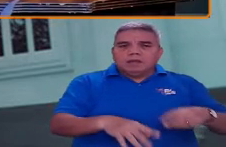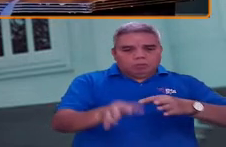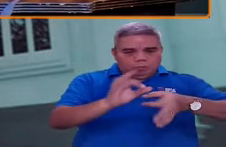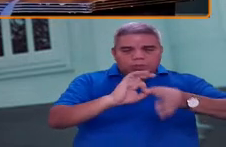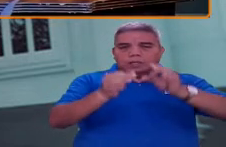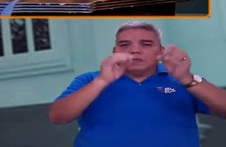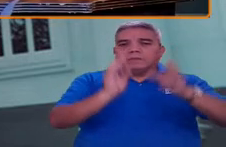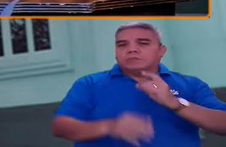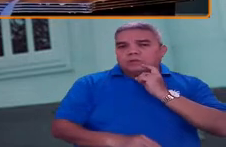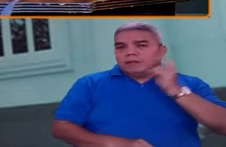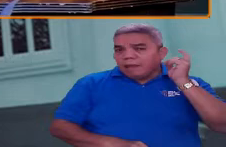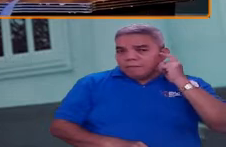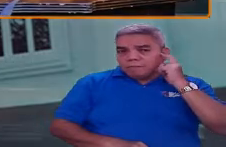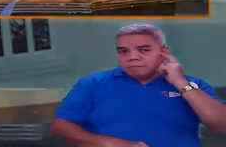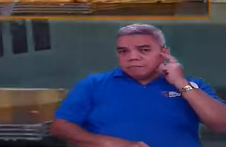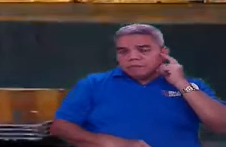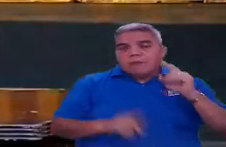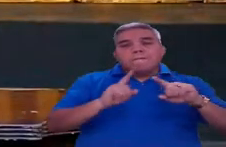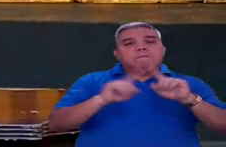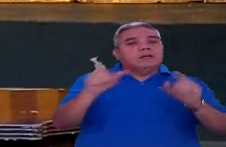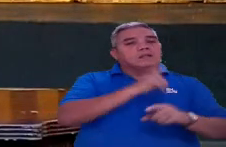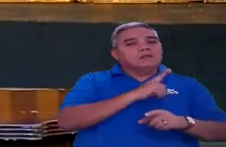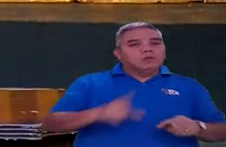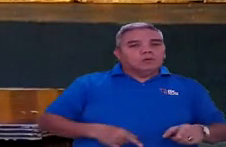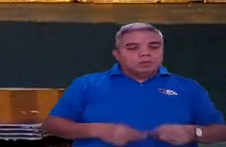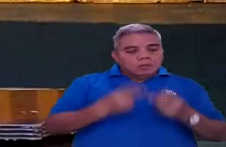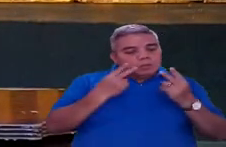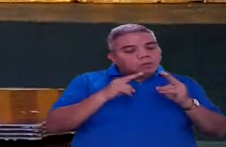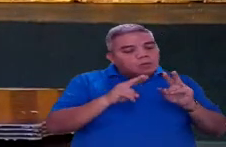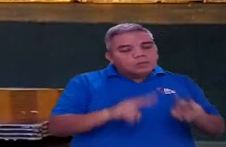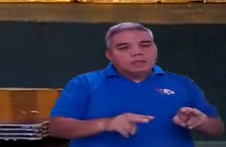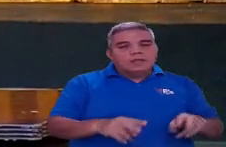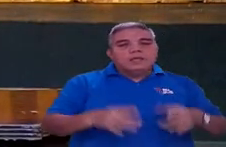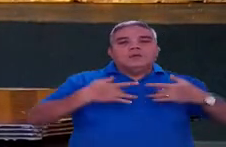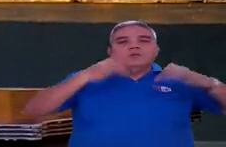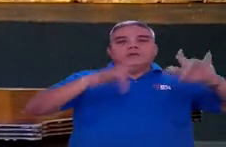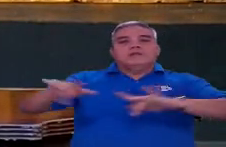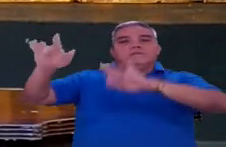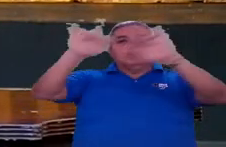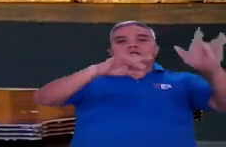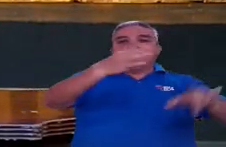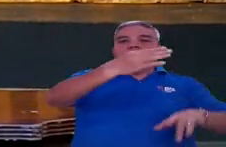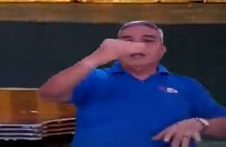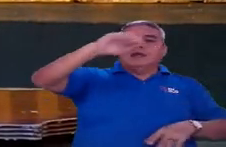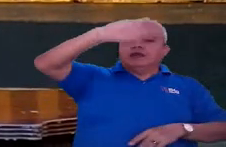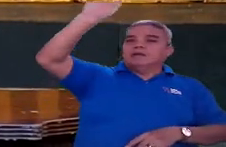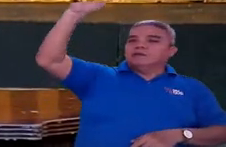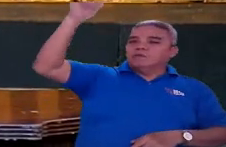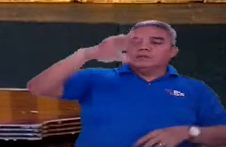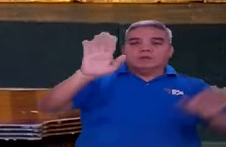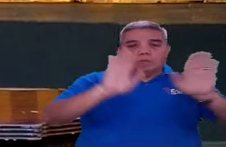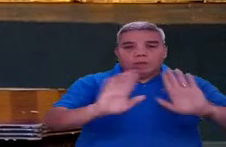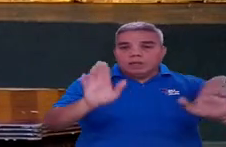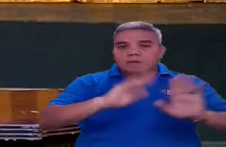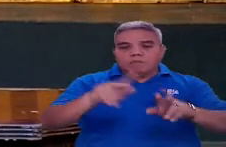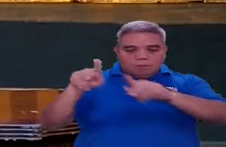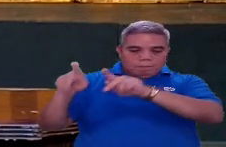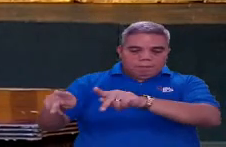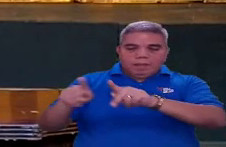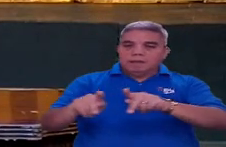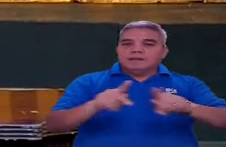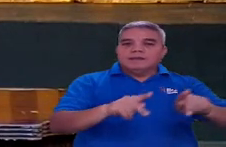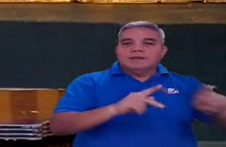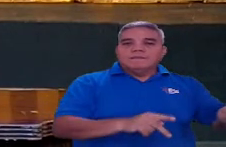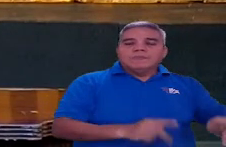be ministering your word. But Lord, you look down with mercy and grace and with that wonderful plan that